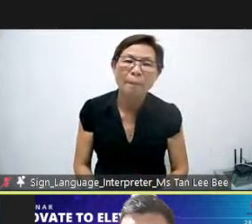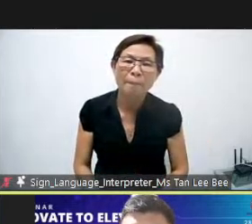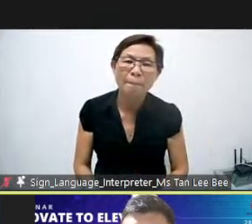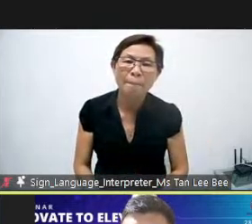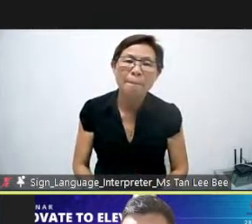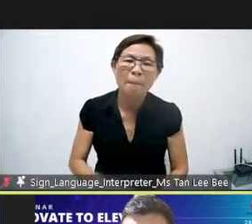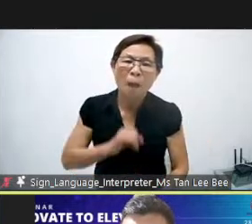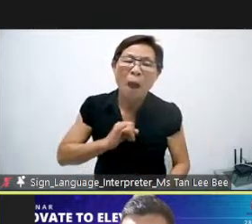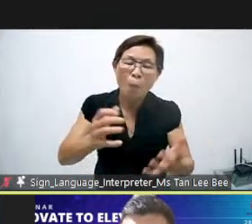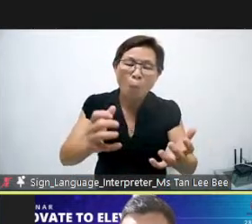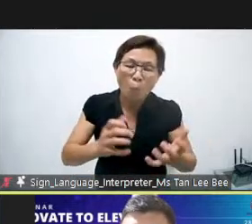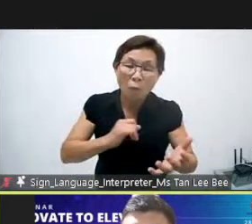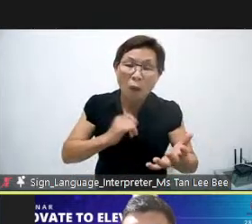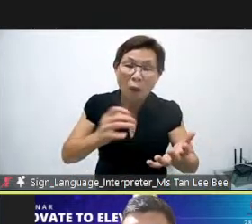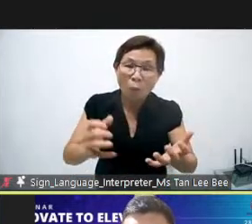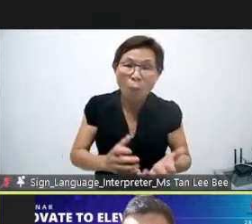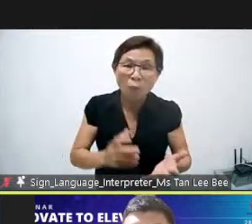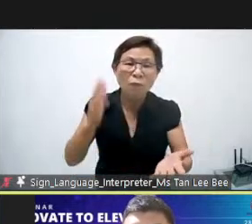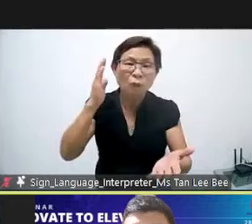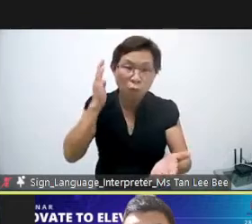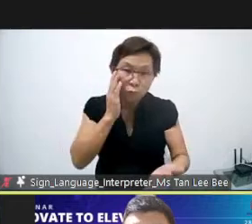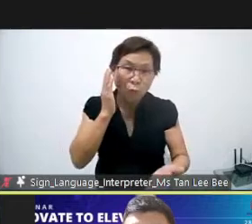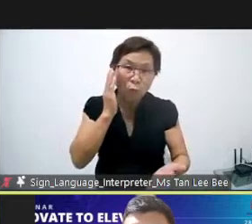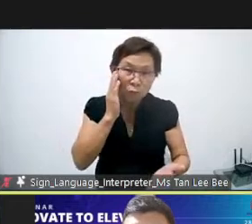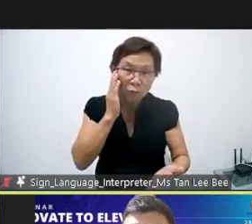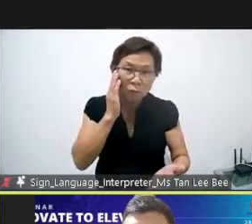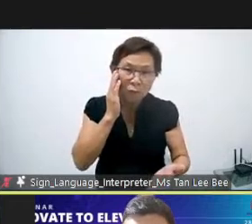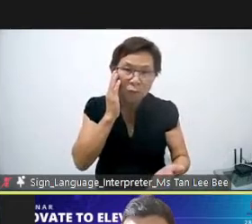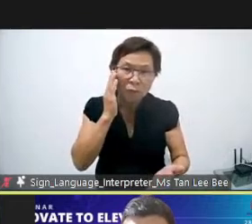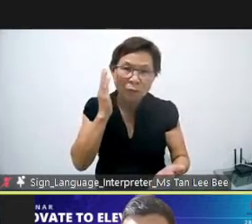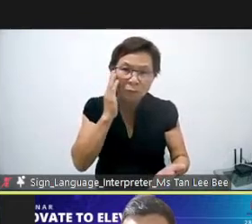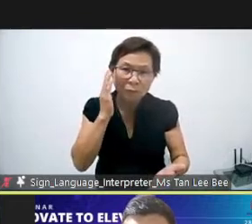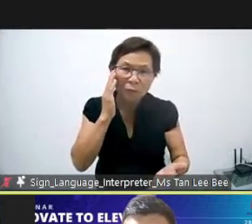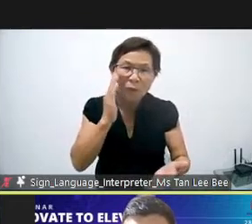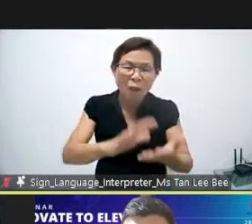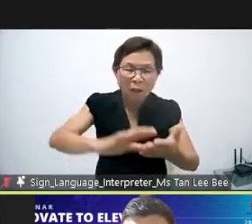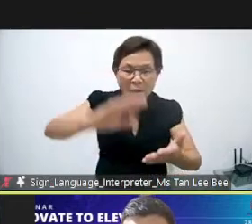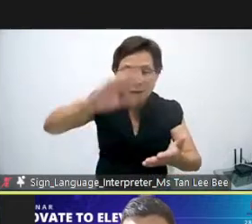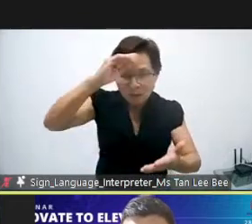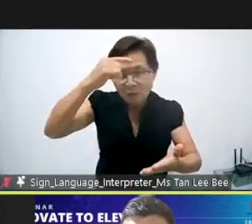I want to address the insufficiency of learning materials for them.